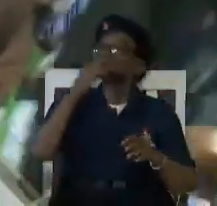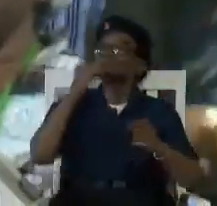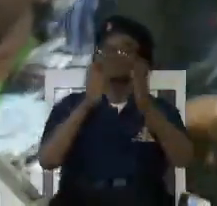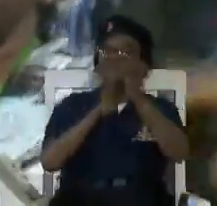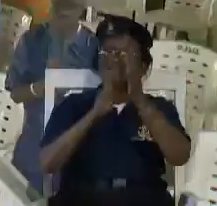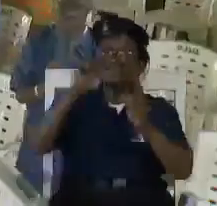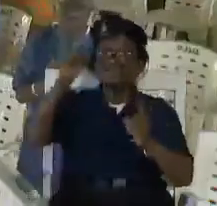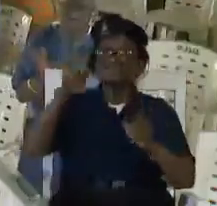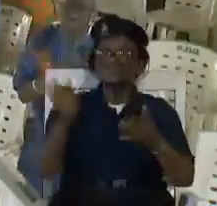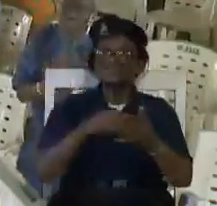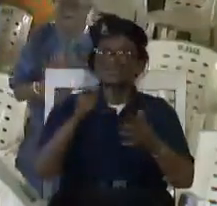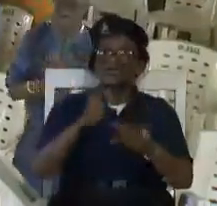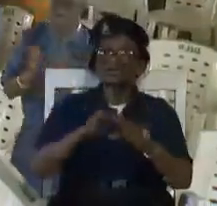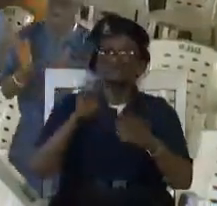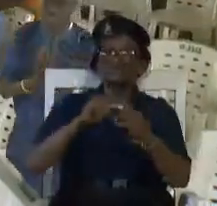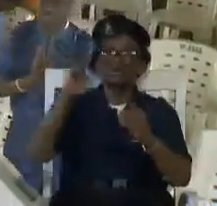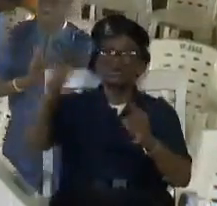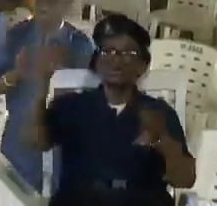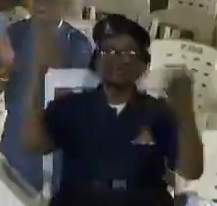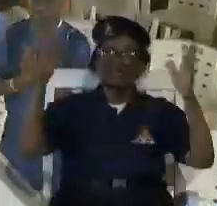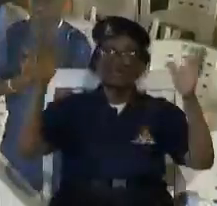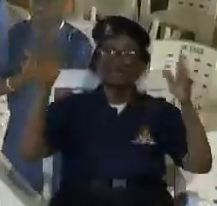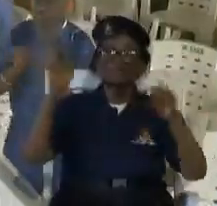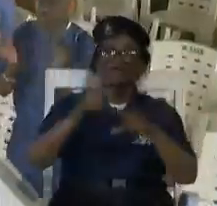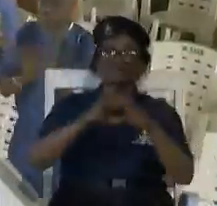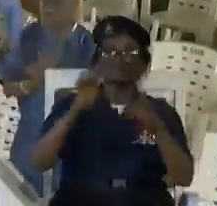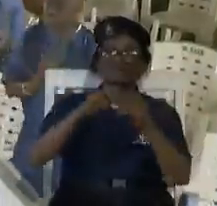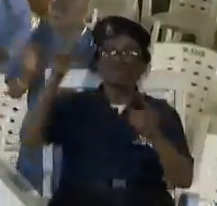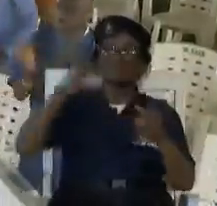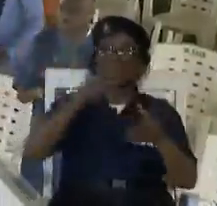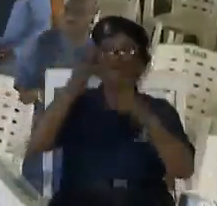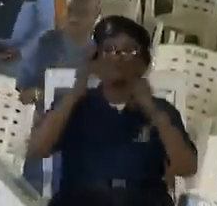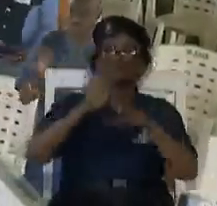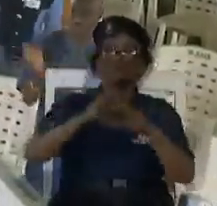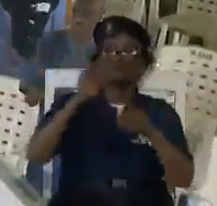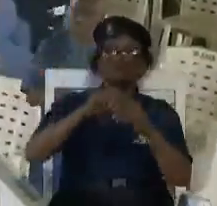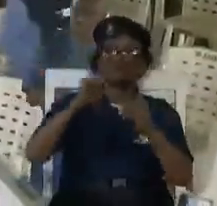unto Him, clap unto Him, shout unto Him,